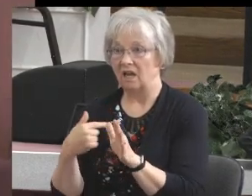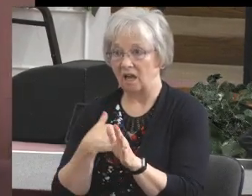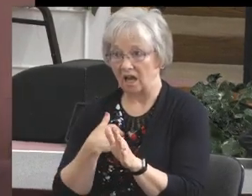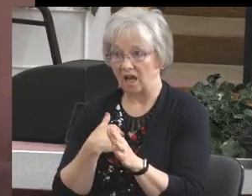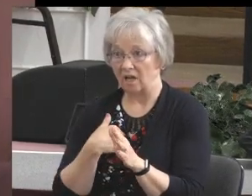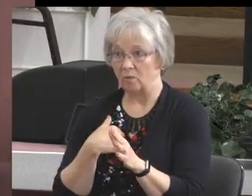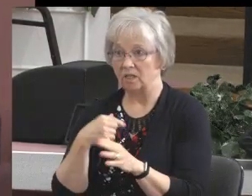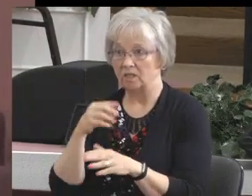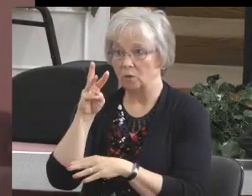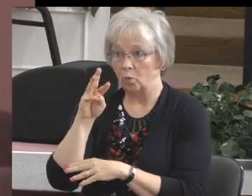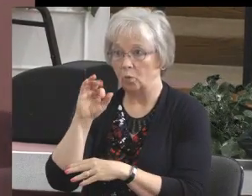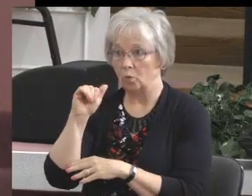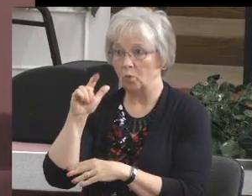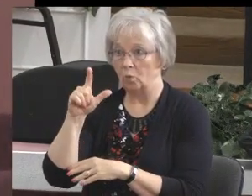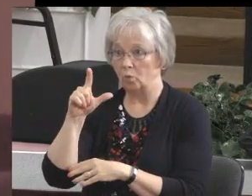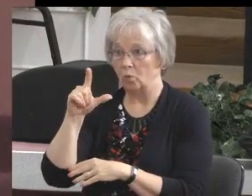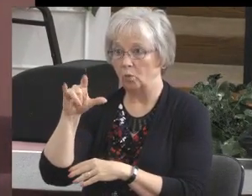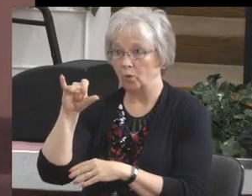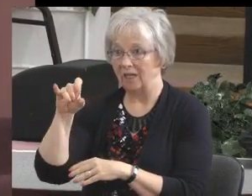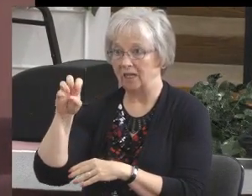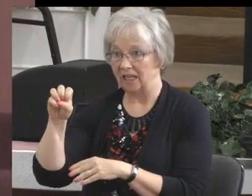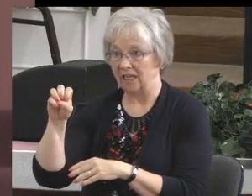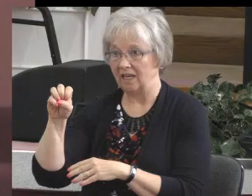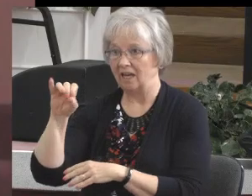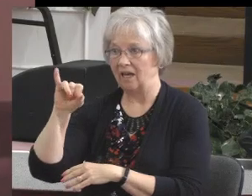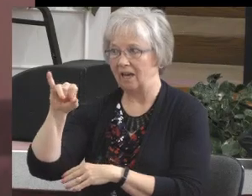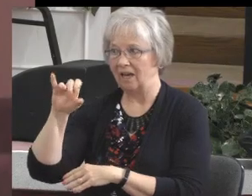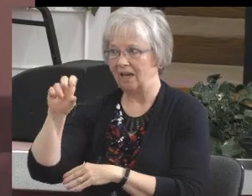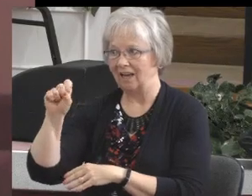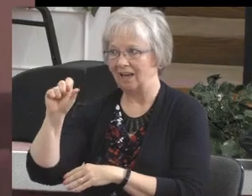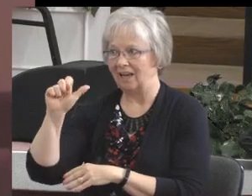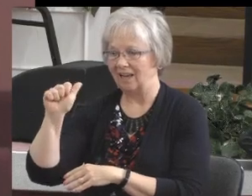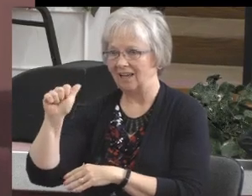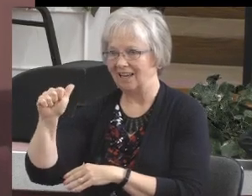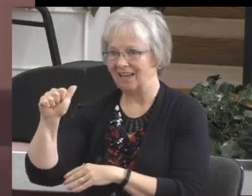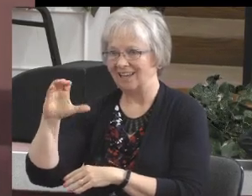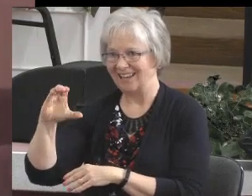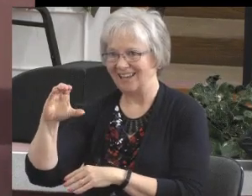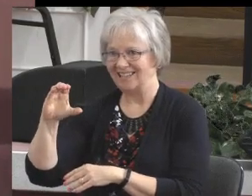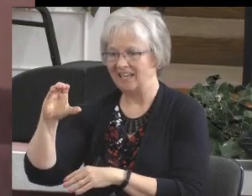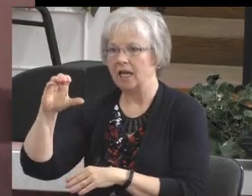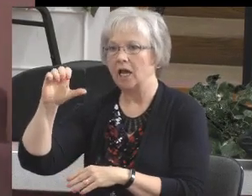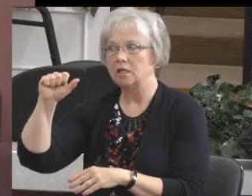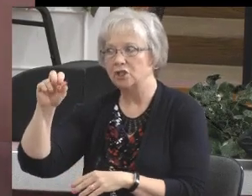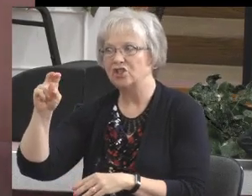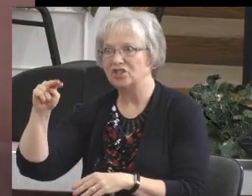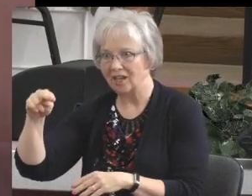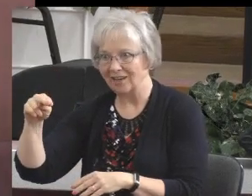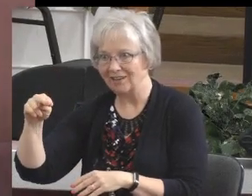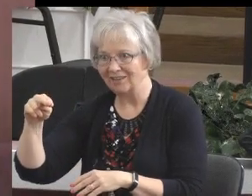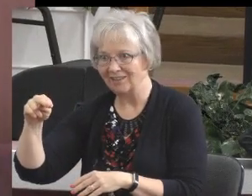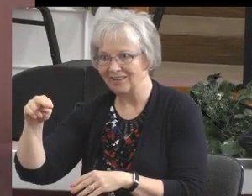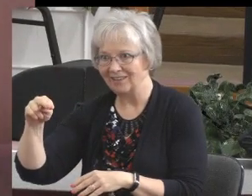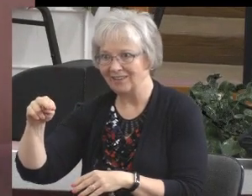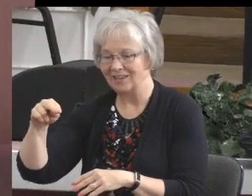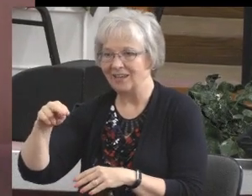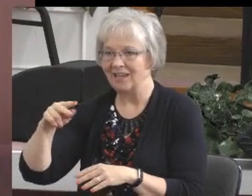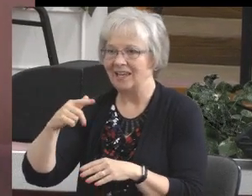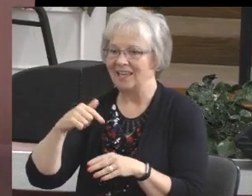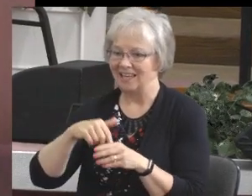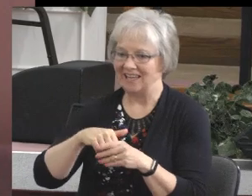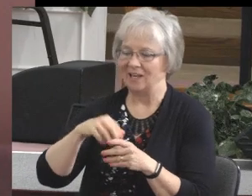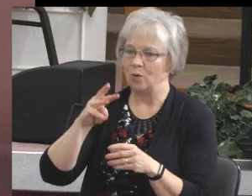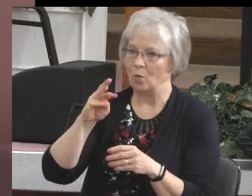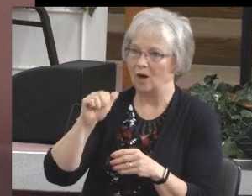Isaacson. And so in the community I grew up of Tumwater, Washington, that identified